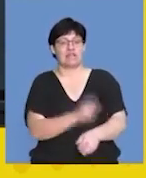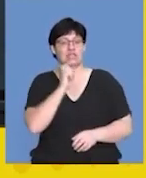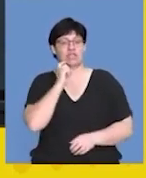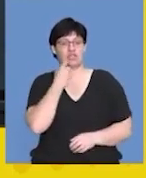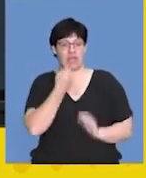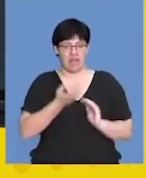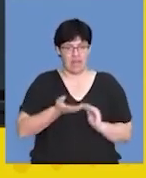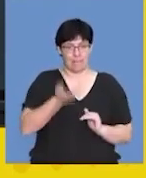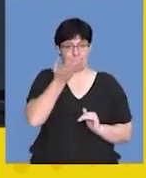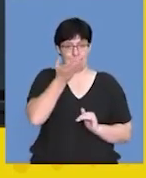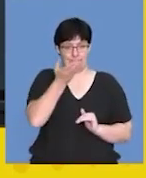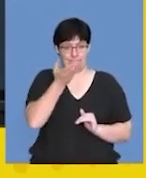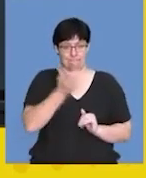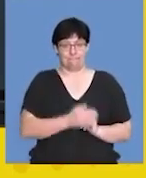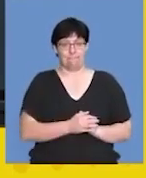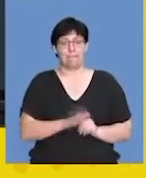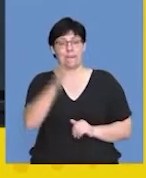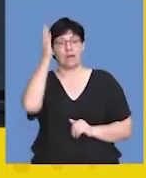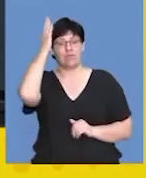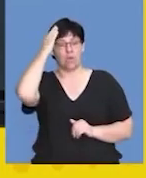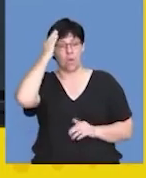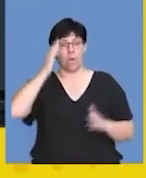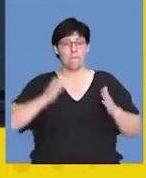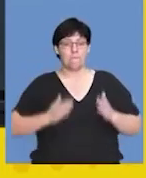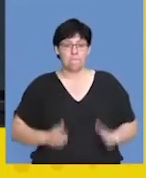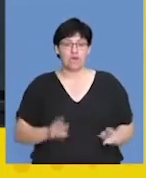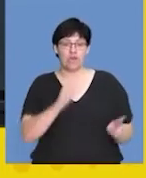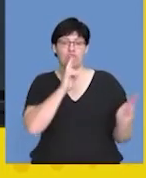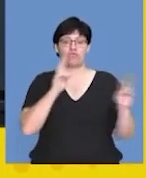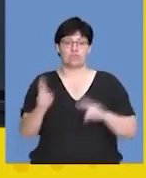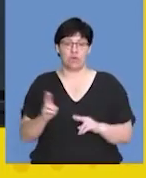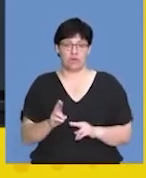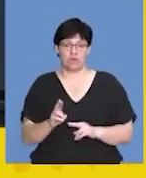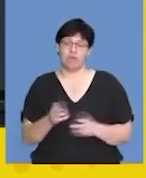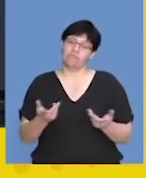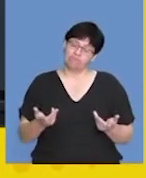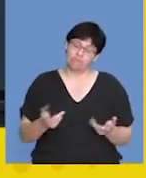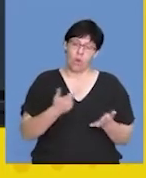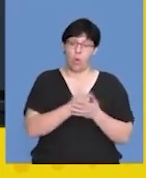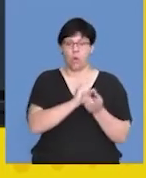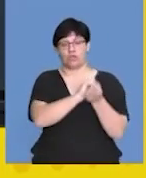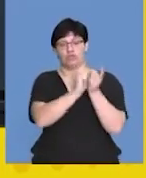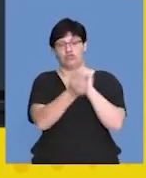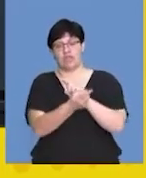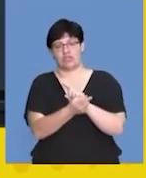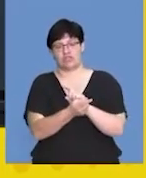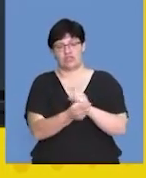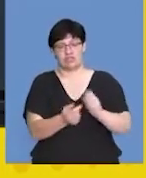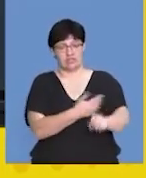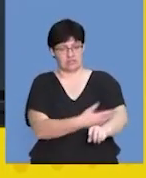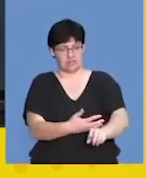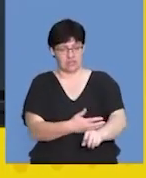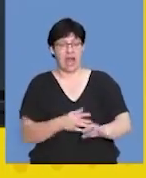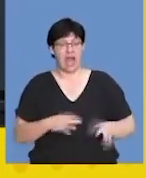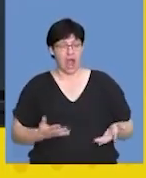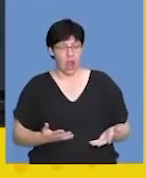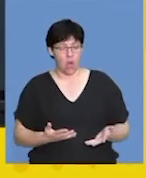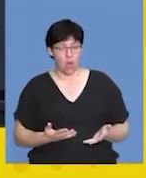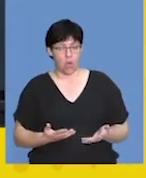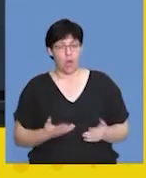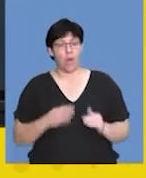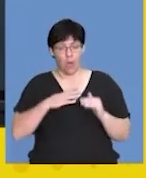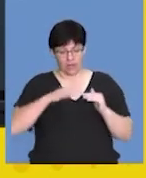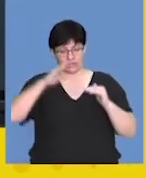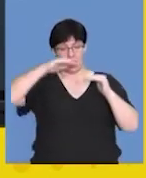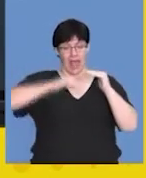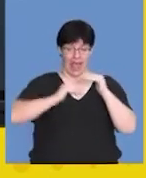levels increase. You know that the body is going to respond to that high, or change in blood sugar levels, by trying to bring the